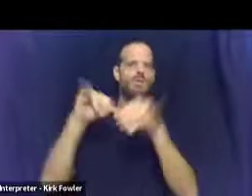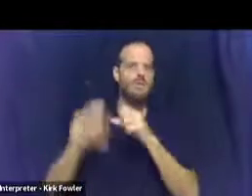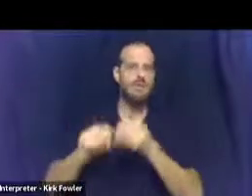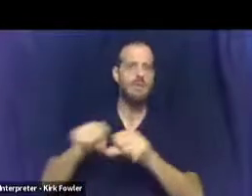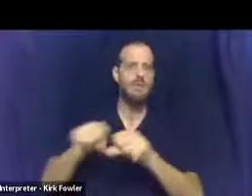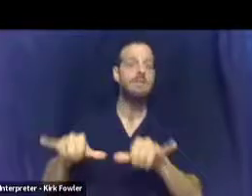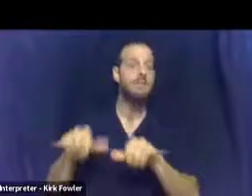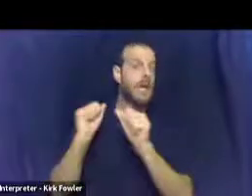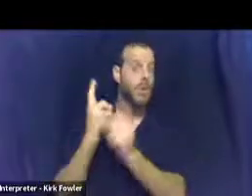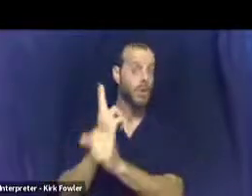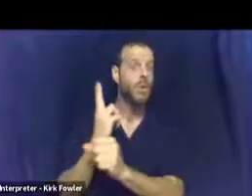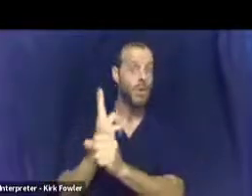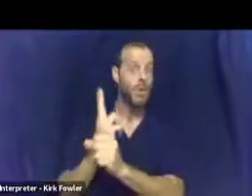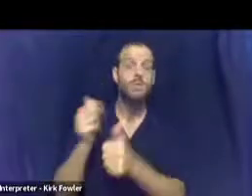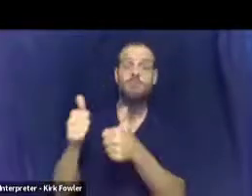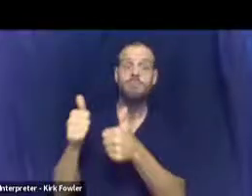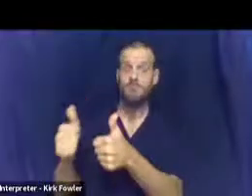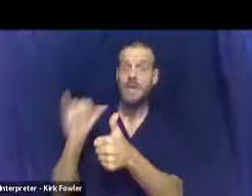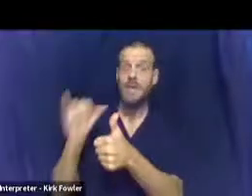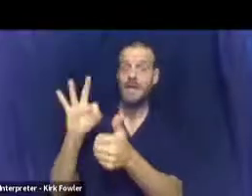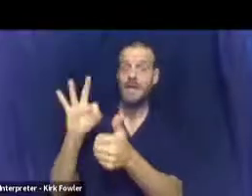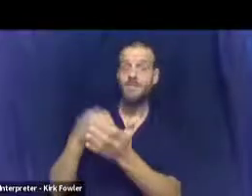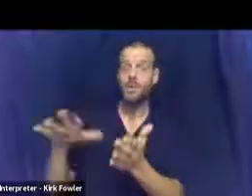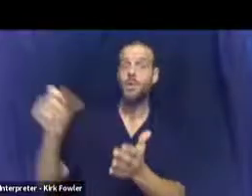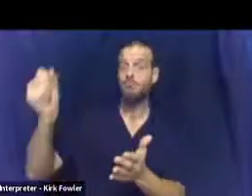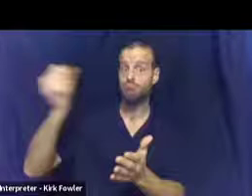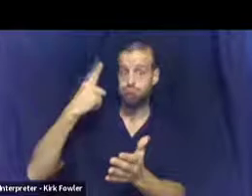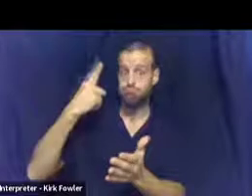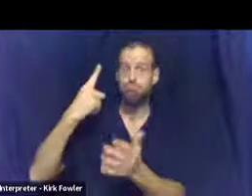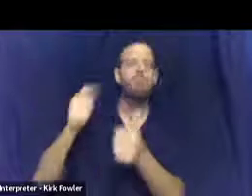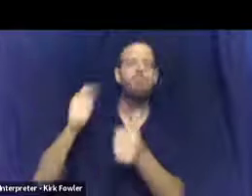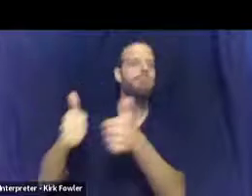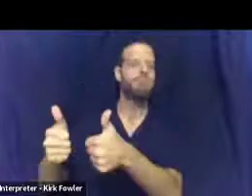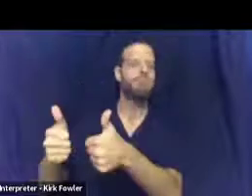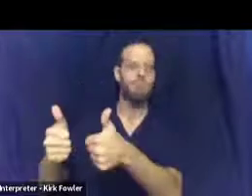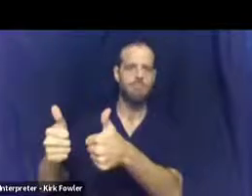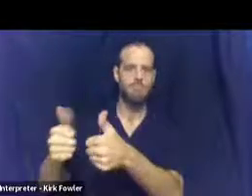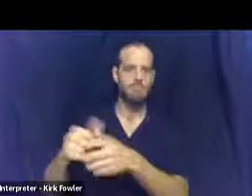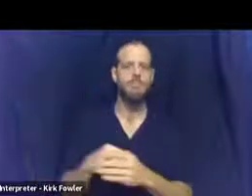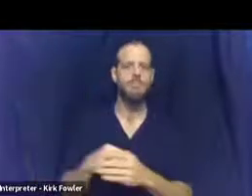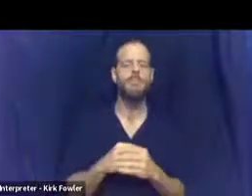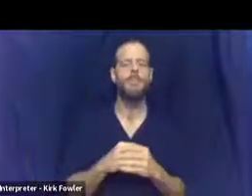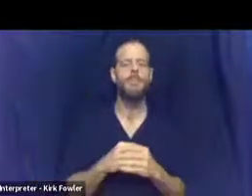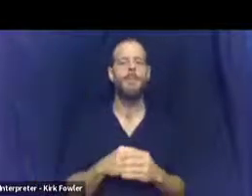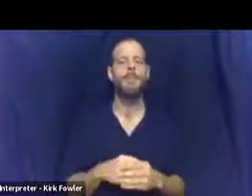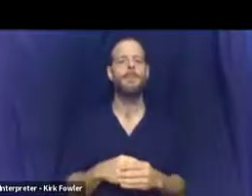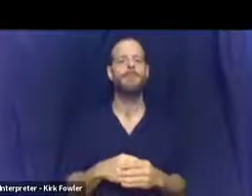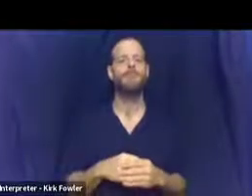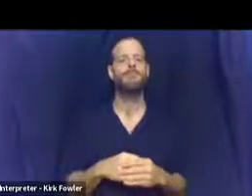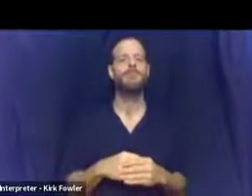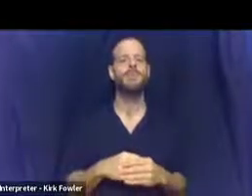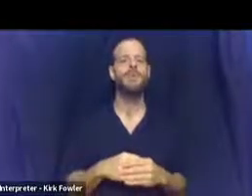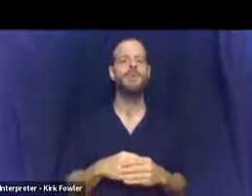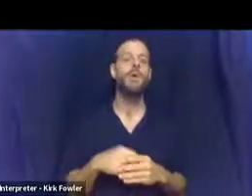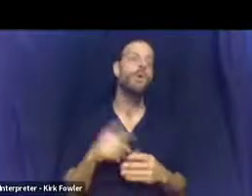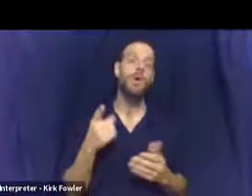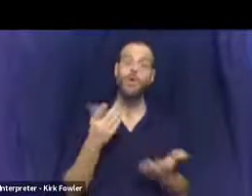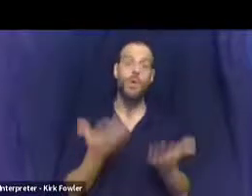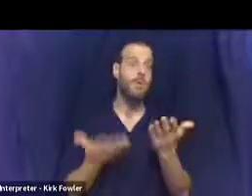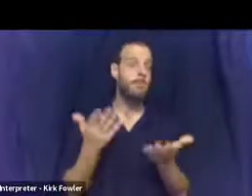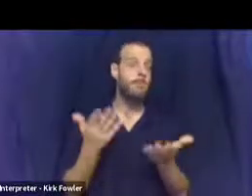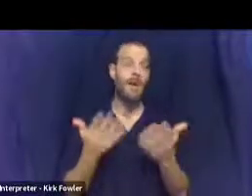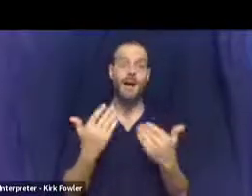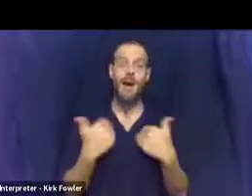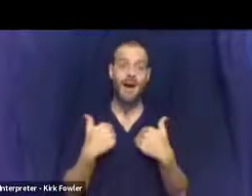phenomenal for students who have those abstract concepts. And so there may be a mix. You may use a mix of the